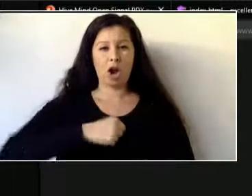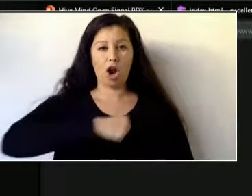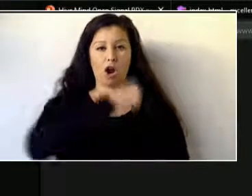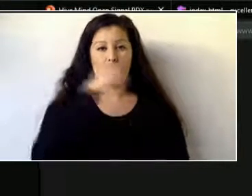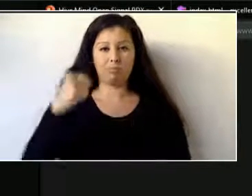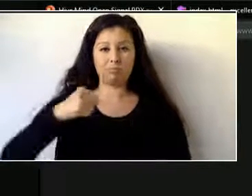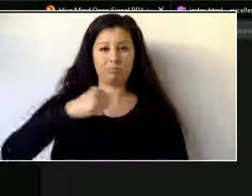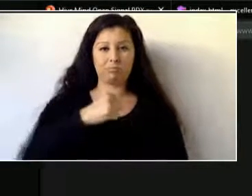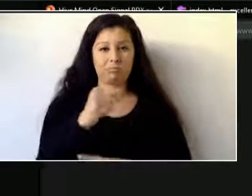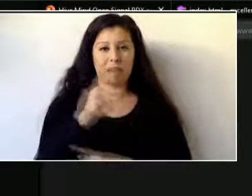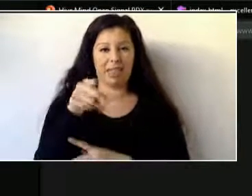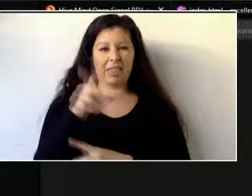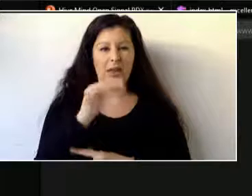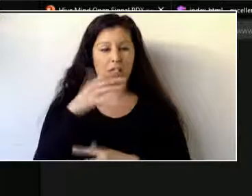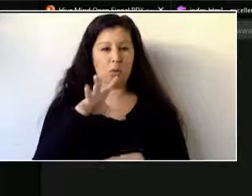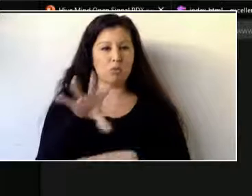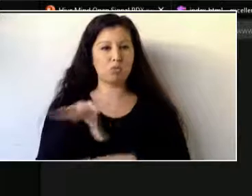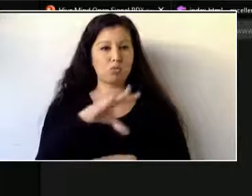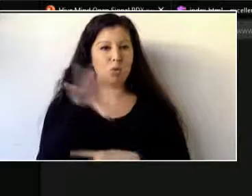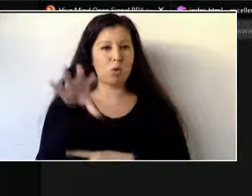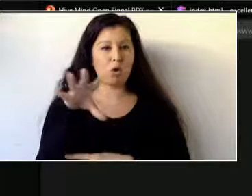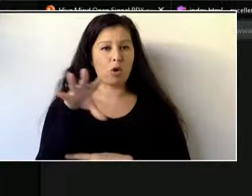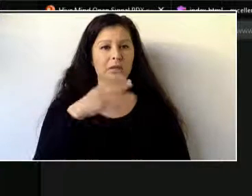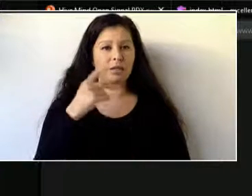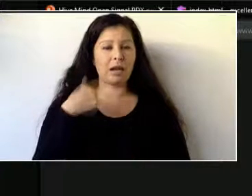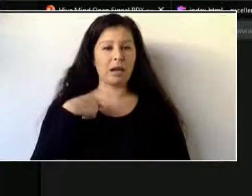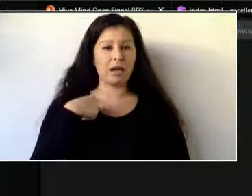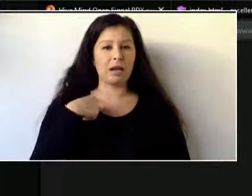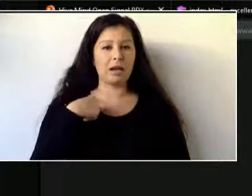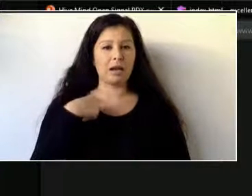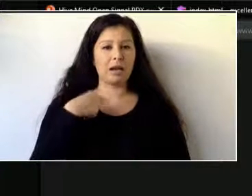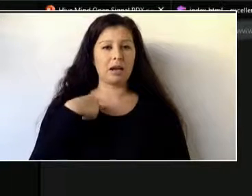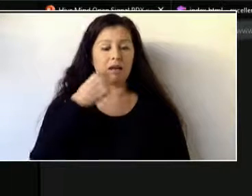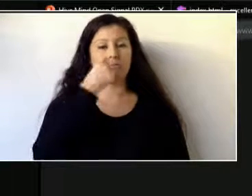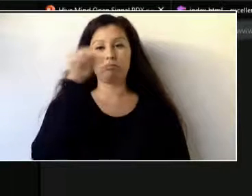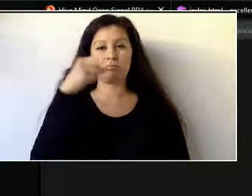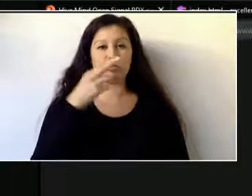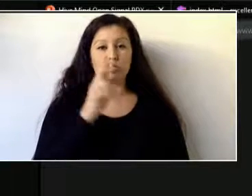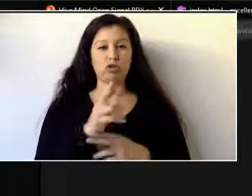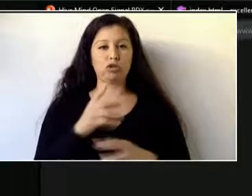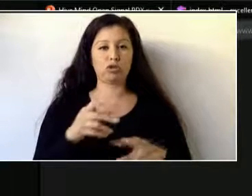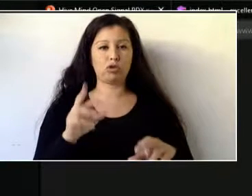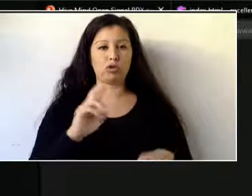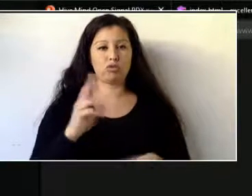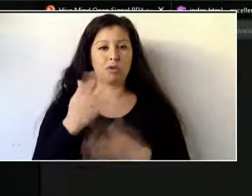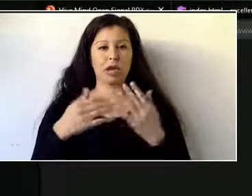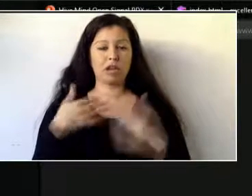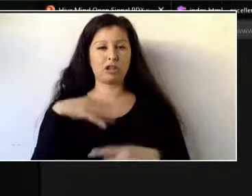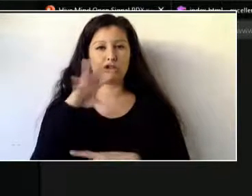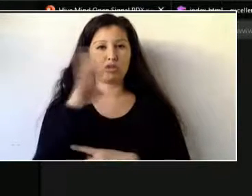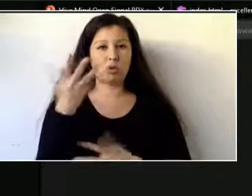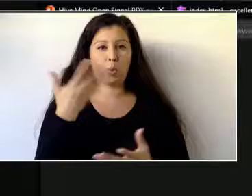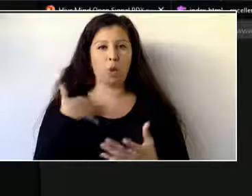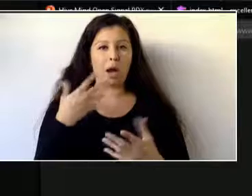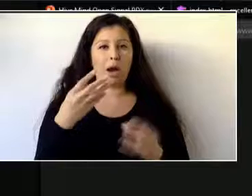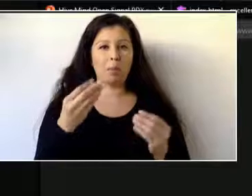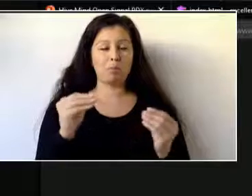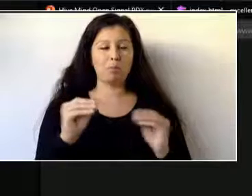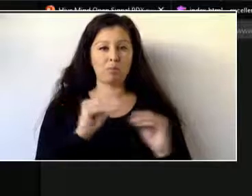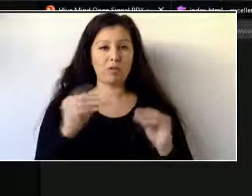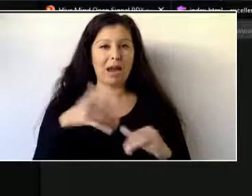around and record and pretty much fly around with my left hand and use my right hand to shoot what I'm moving, how I'm moving